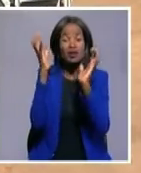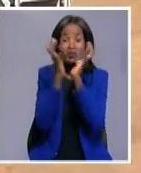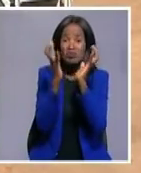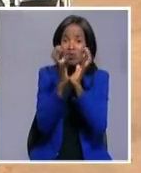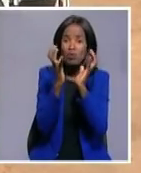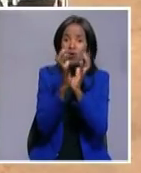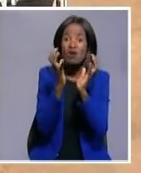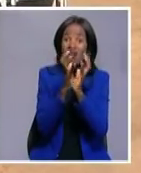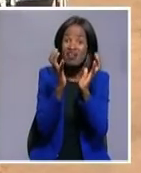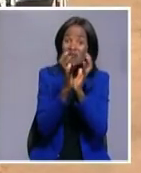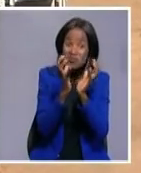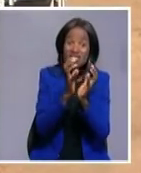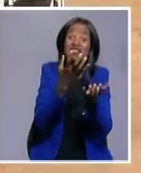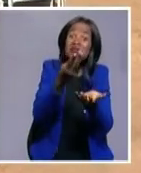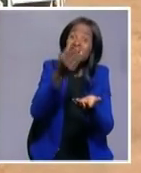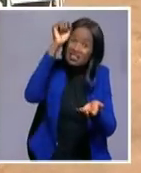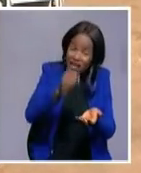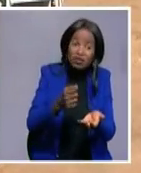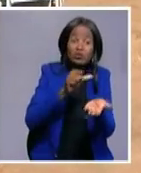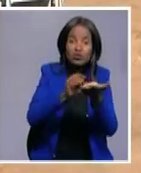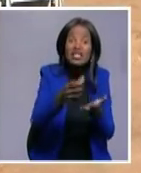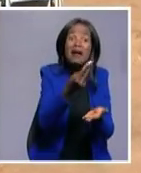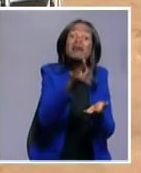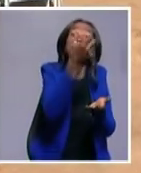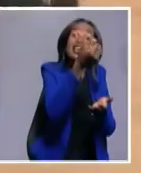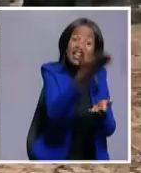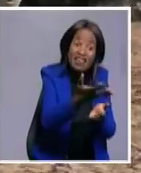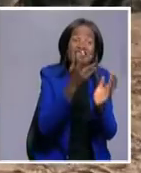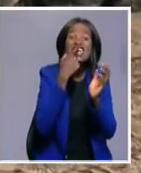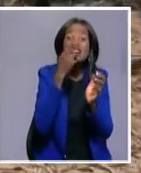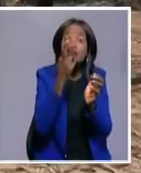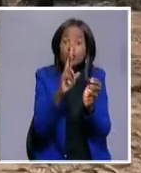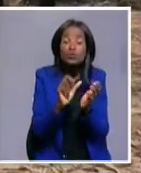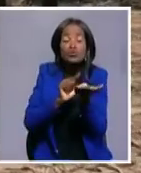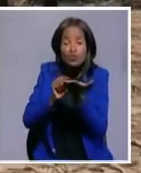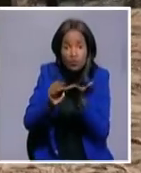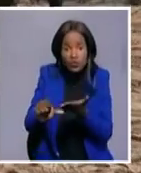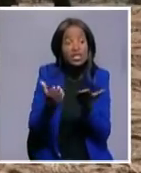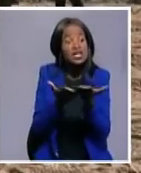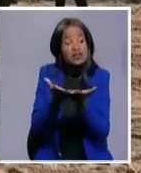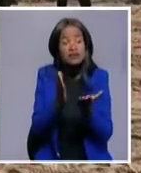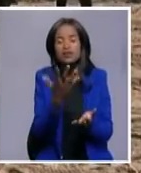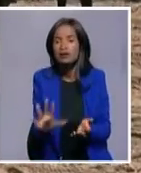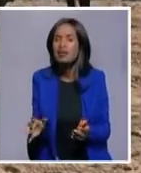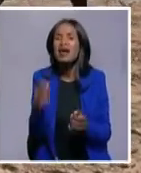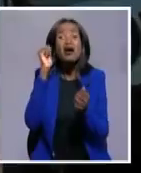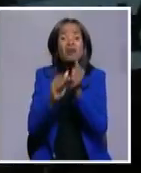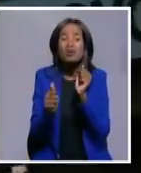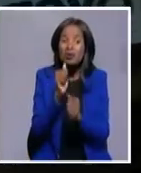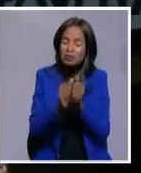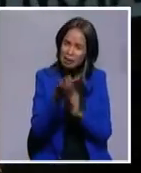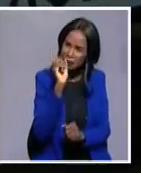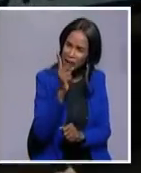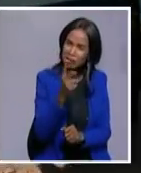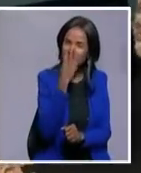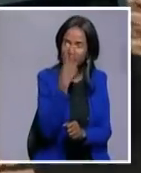the capacity to pay. The money is there in Rundu to pay for the water bills. I think what is